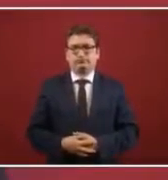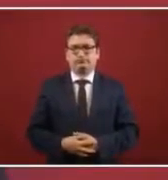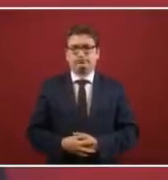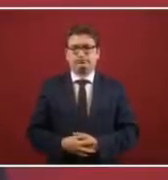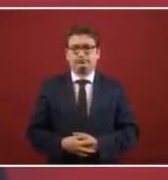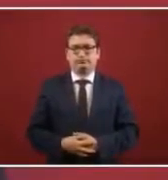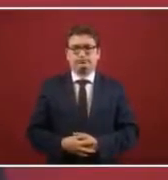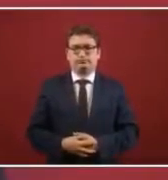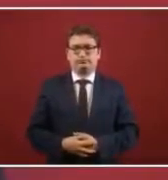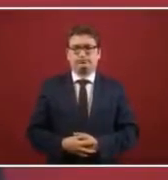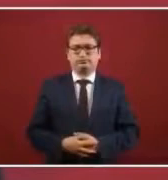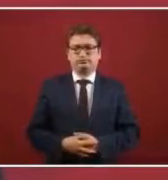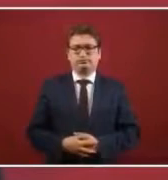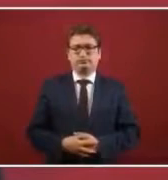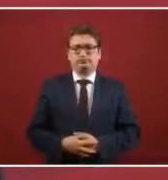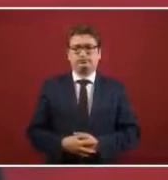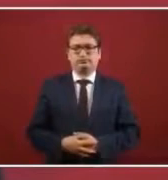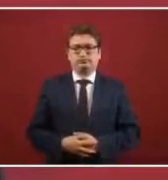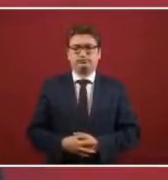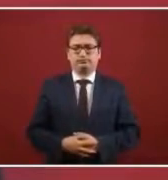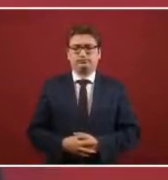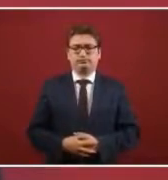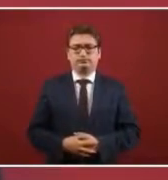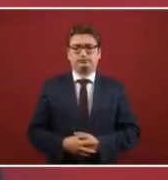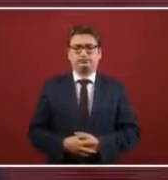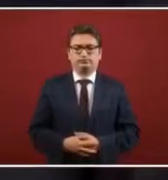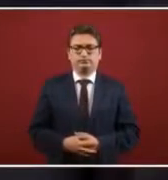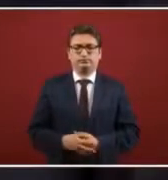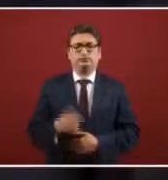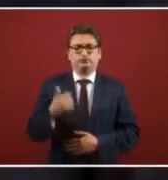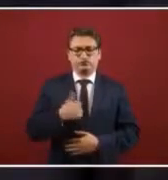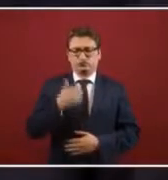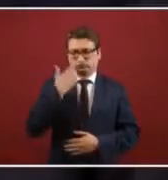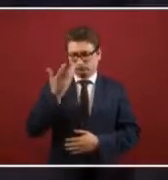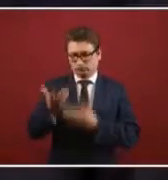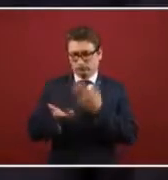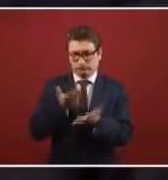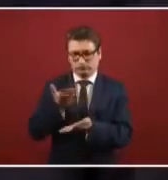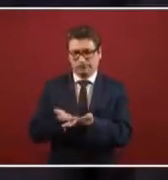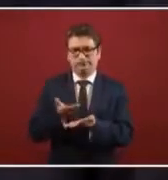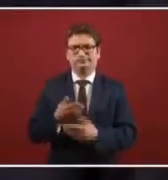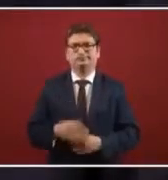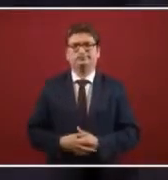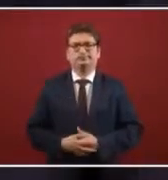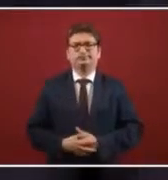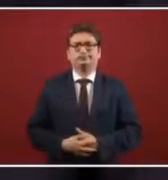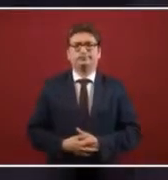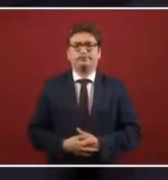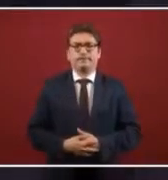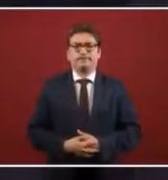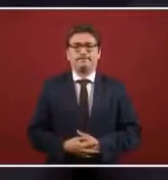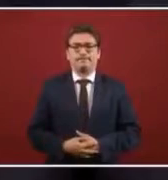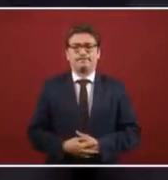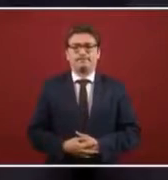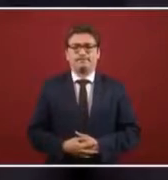que And that quiero proponerles I want to propose que se